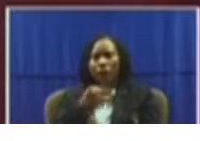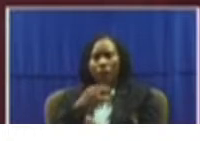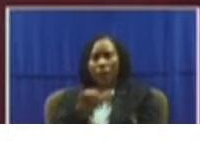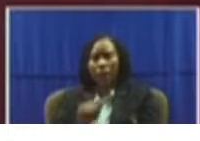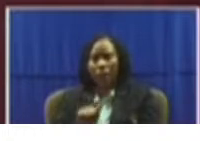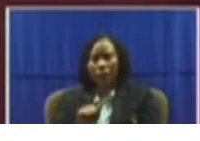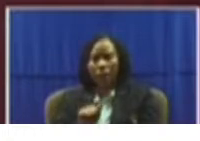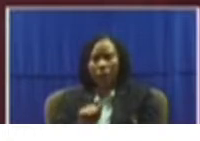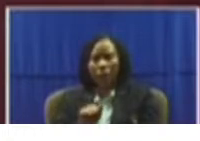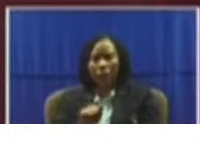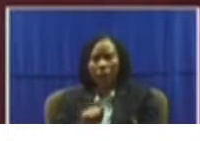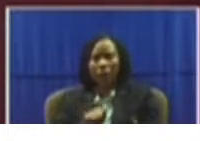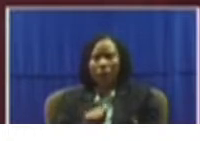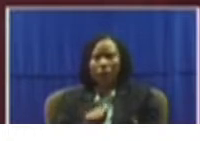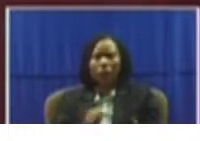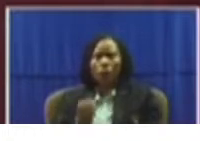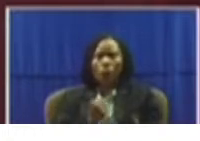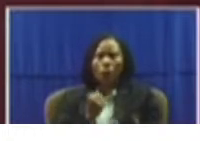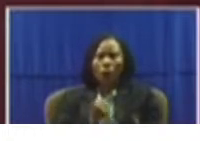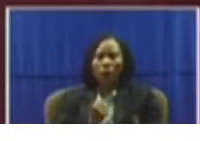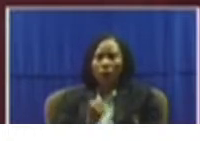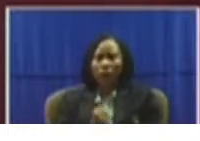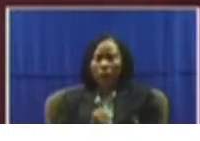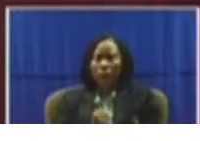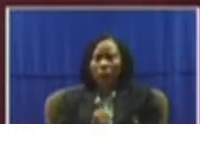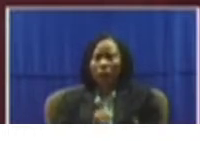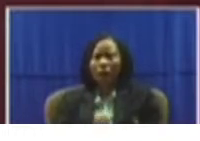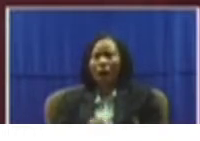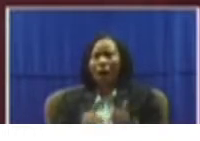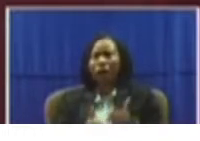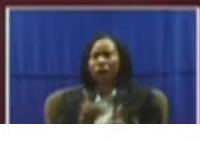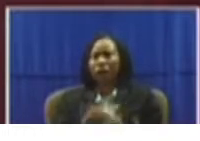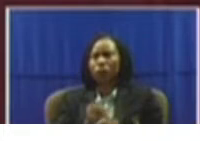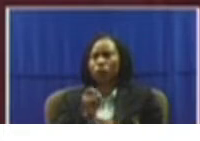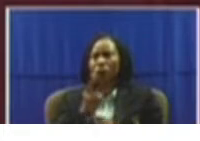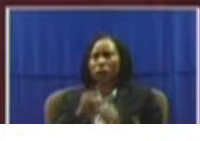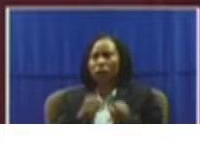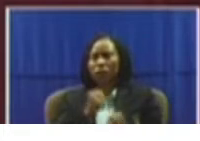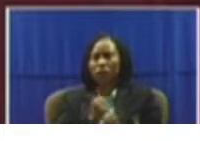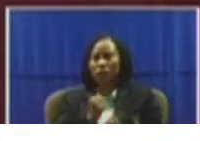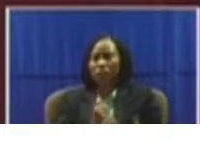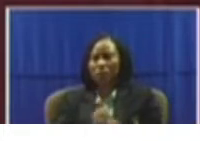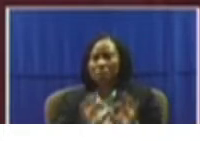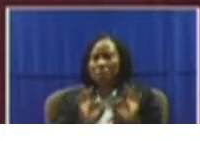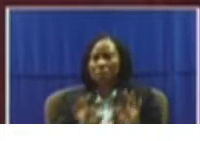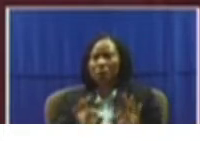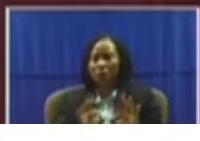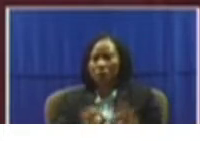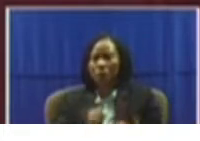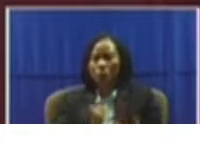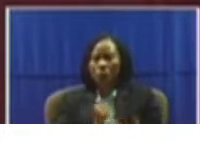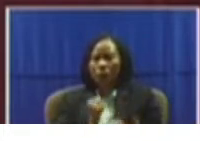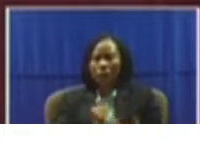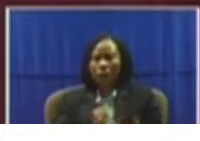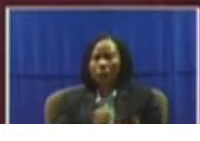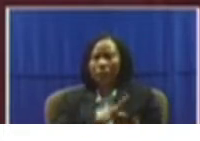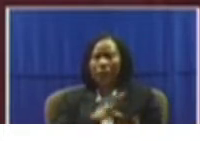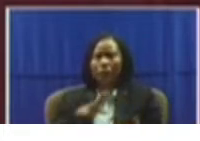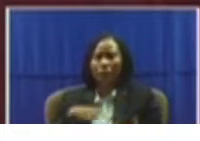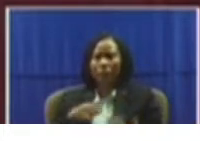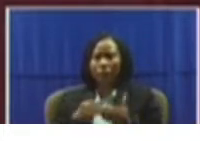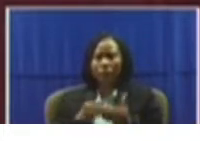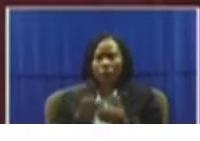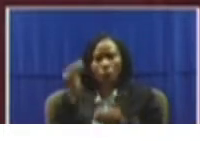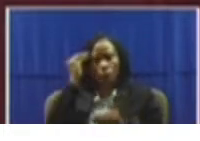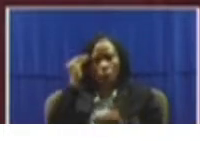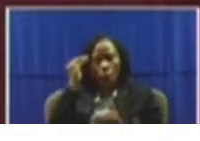for purpose to serve? You fired him after 12 years. Fit for purpose to serve as a cabinet minister when you knew for 12 years